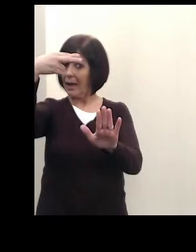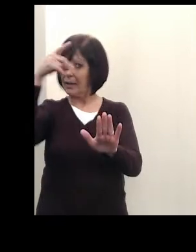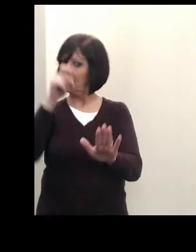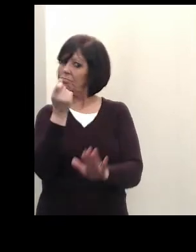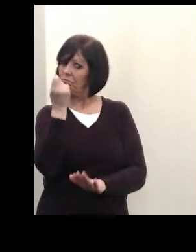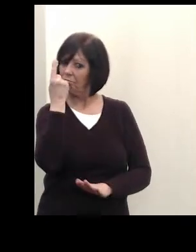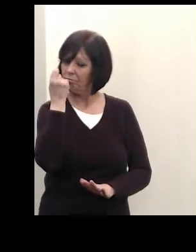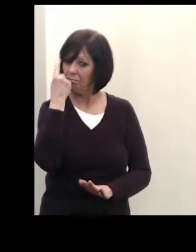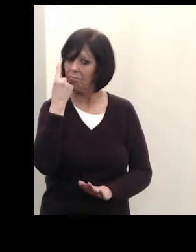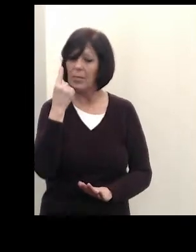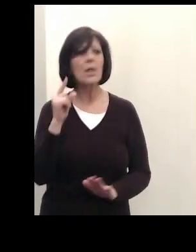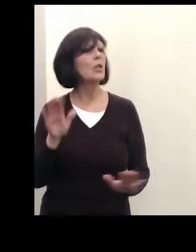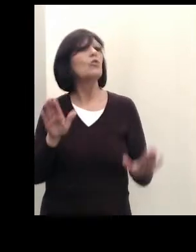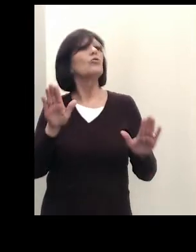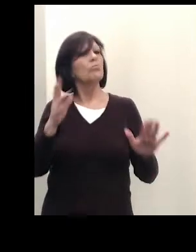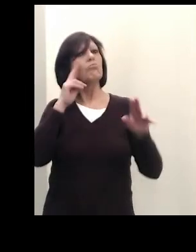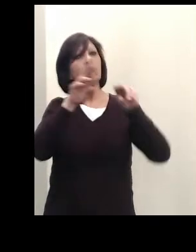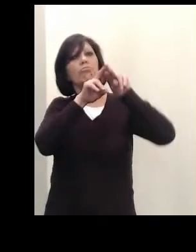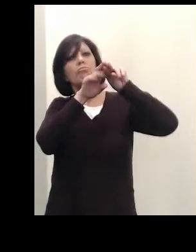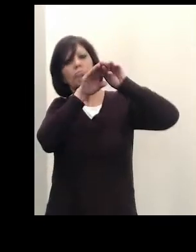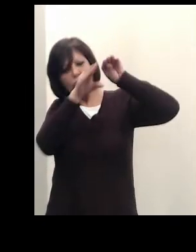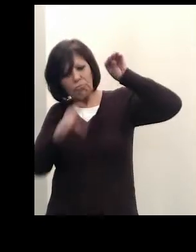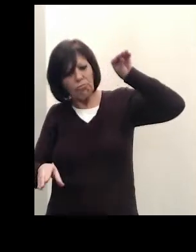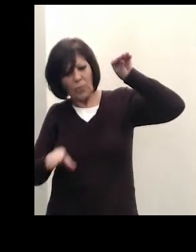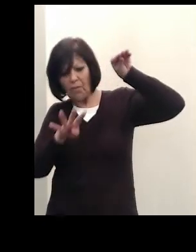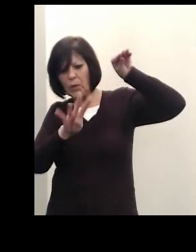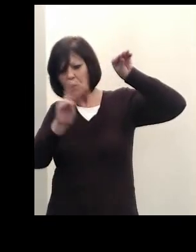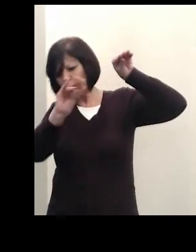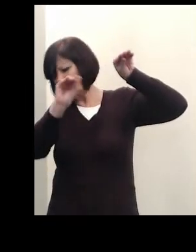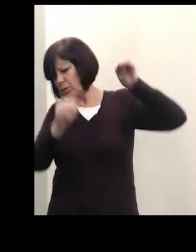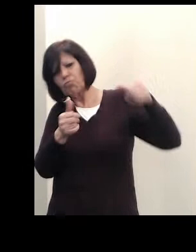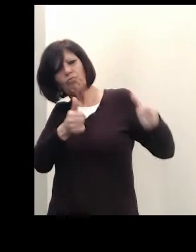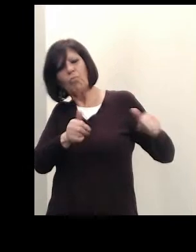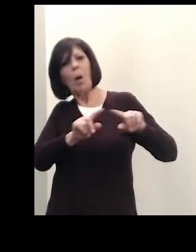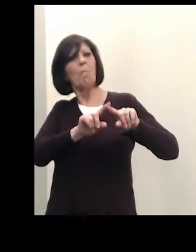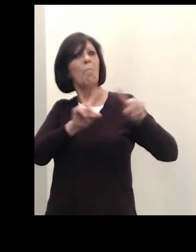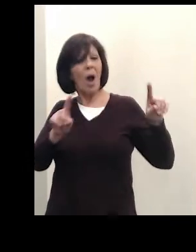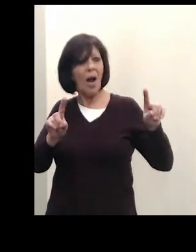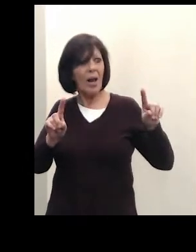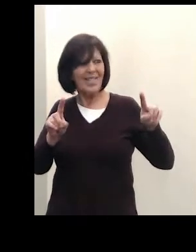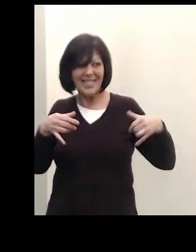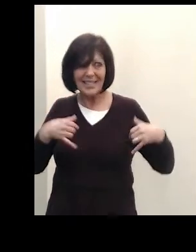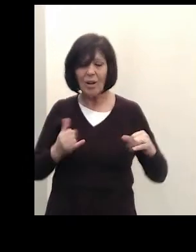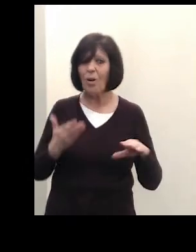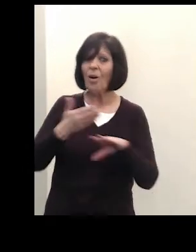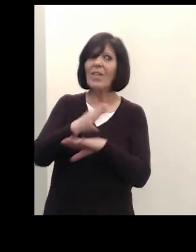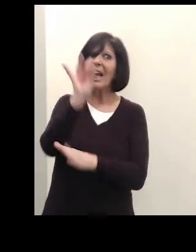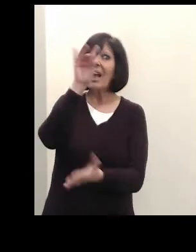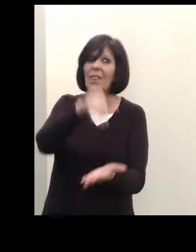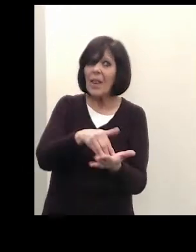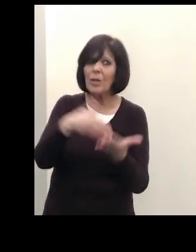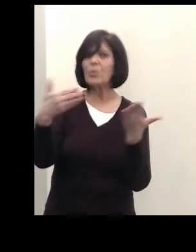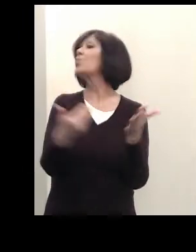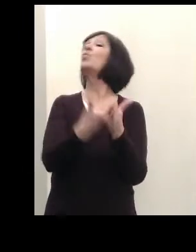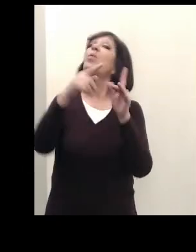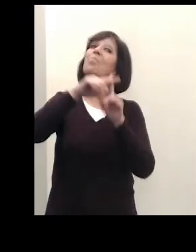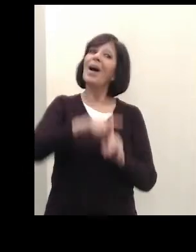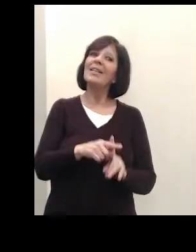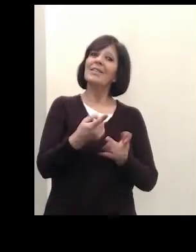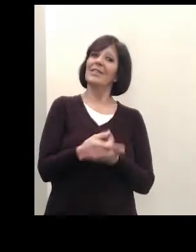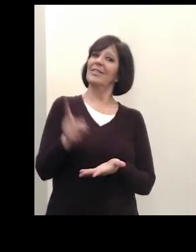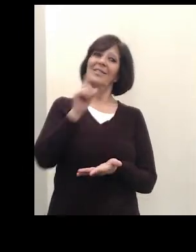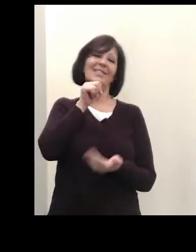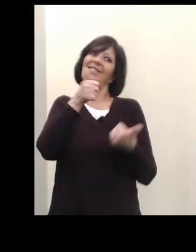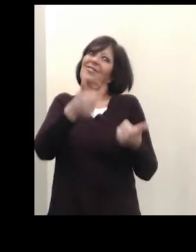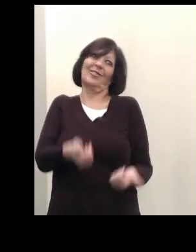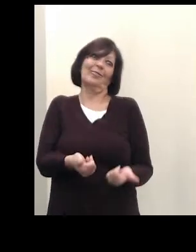It's great to see a decline of 47% in cases, but there were over 8,000 new cases last week. And the positivity rate is still